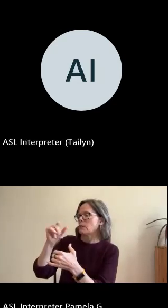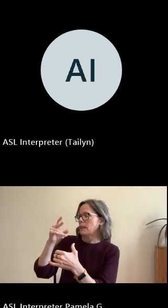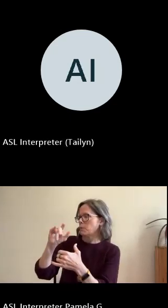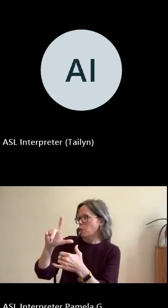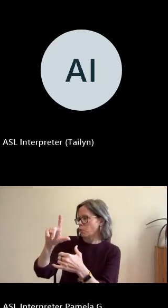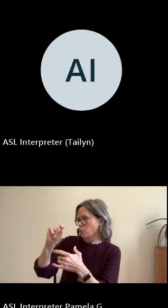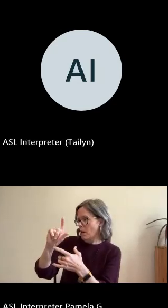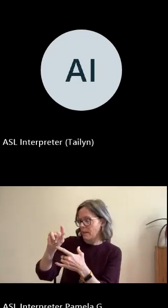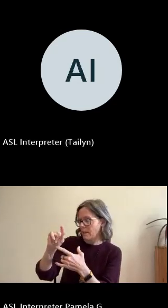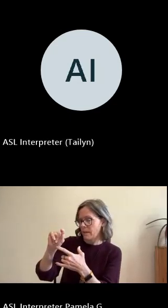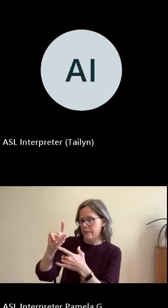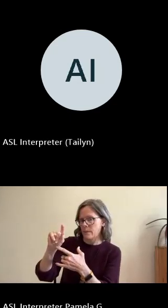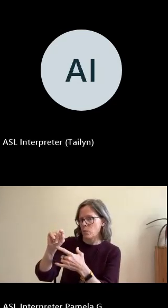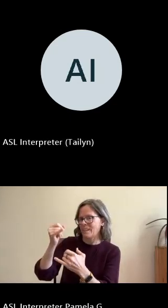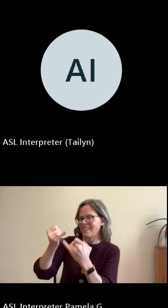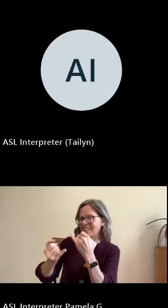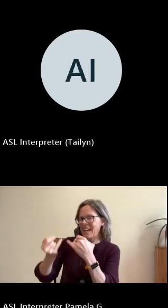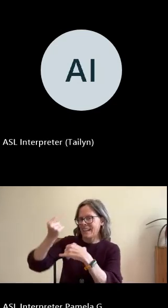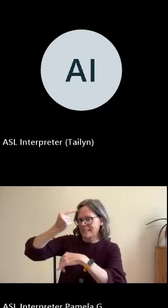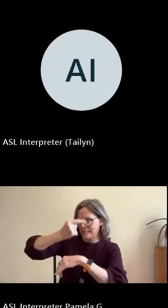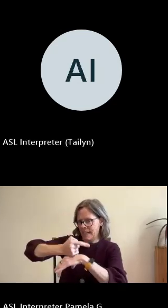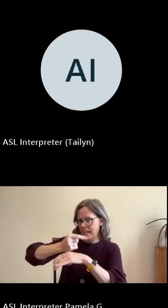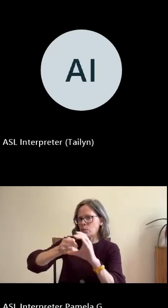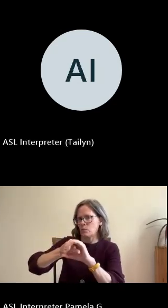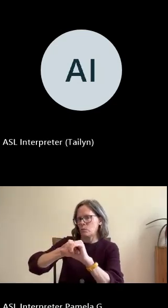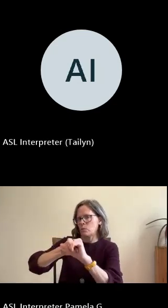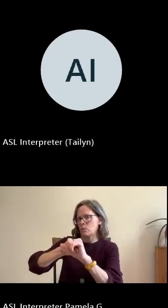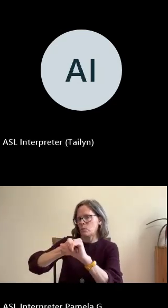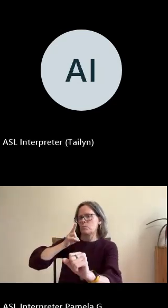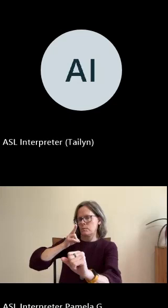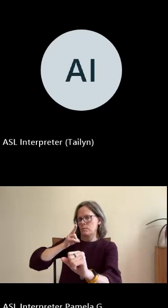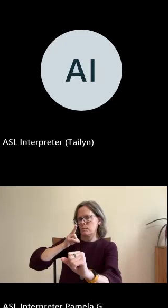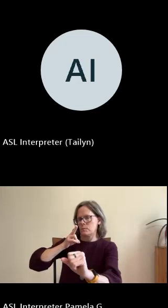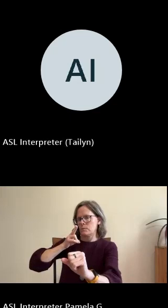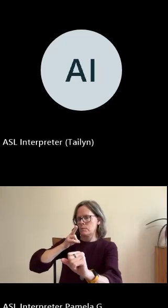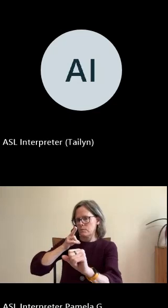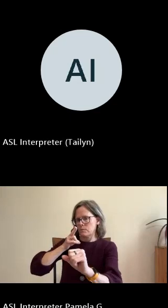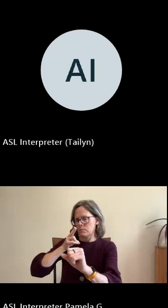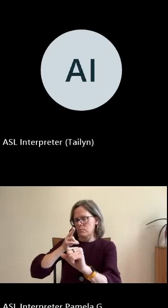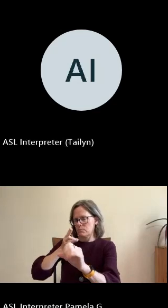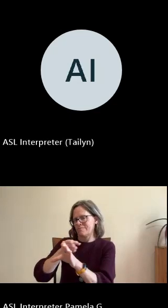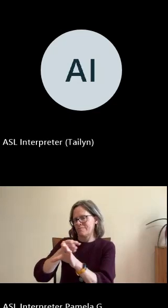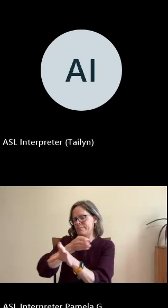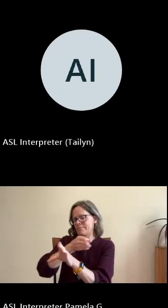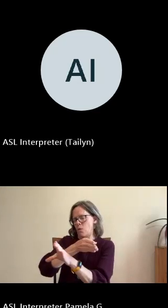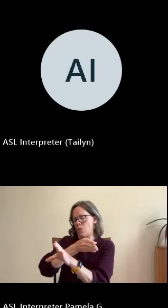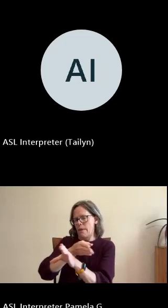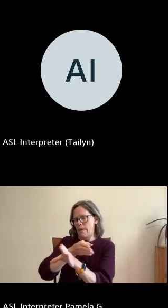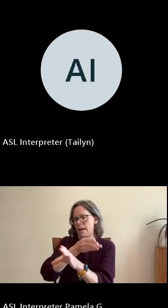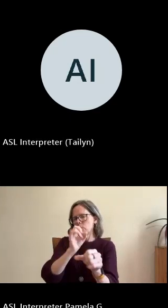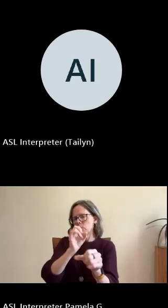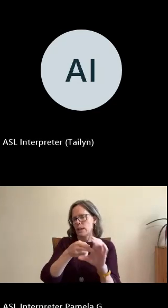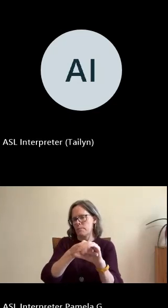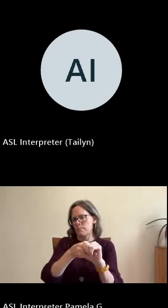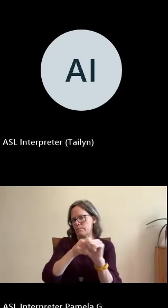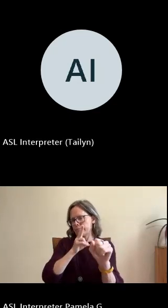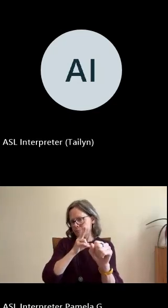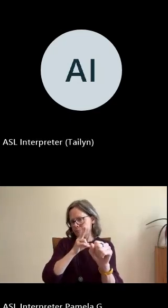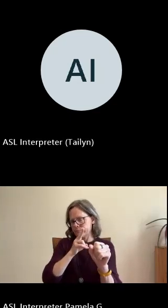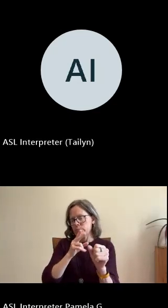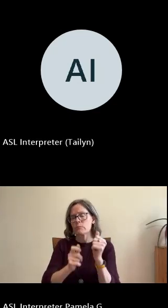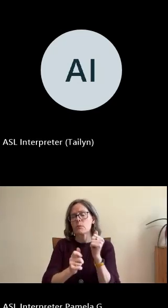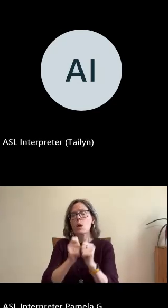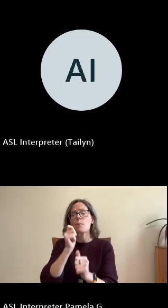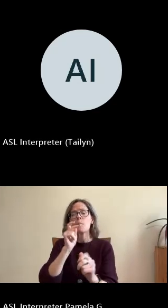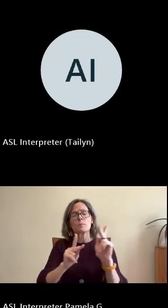would be like the cutoff. And then the 14-day period before that is when you can drop. Most people don't drop their membership, but